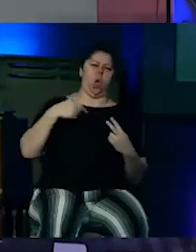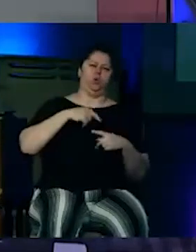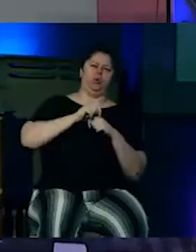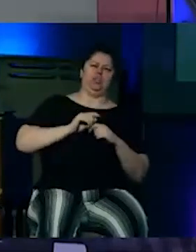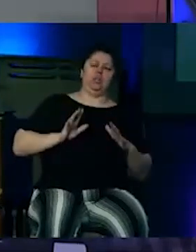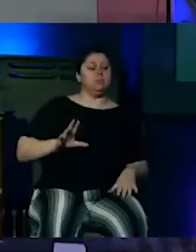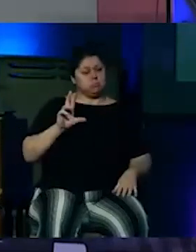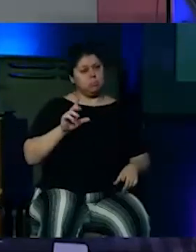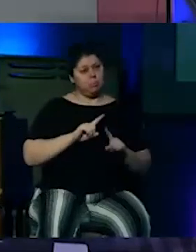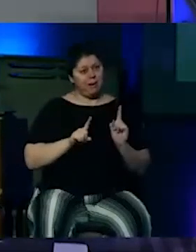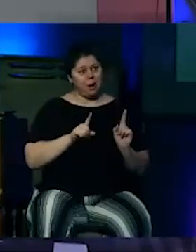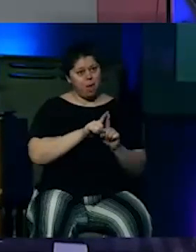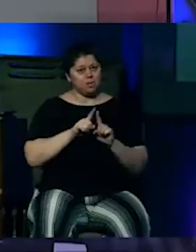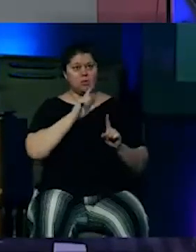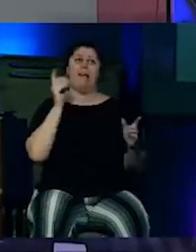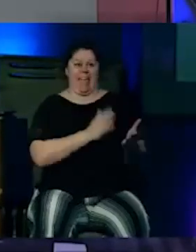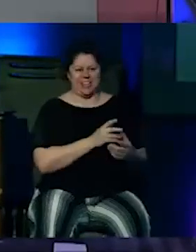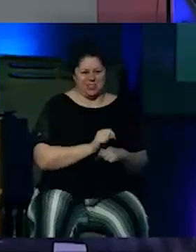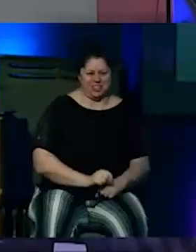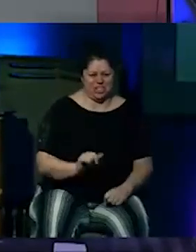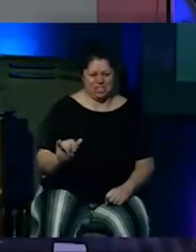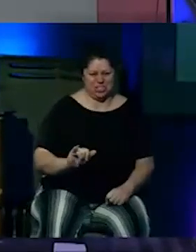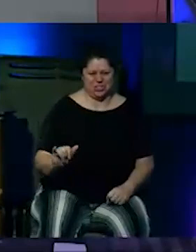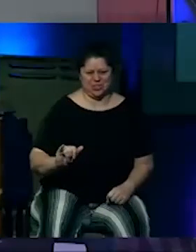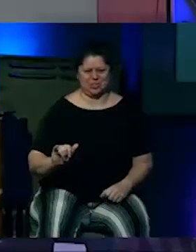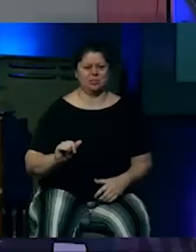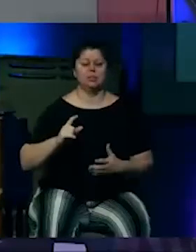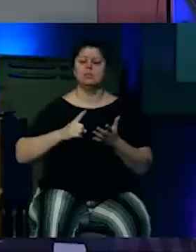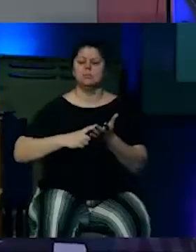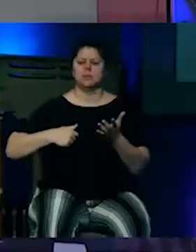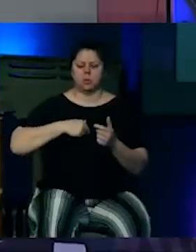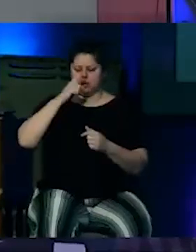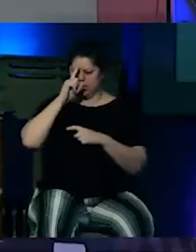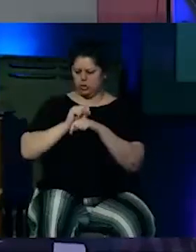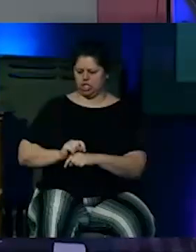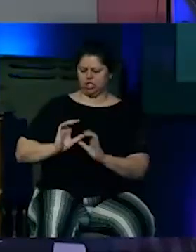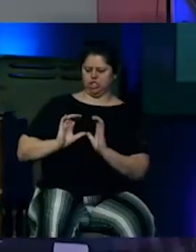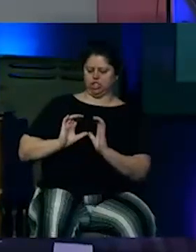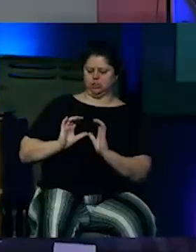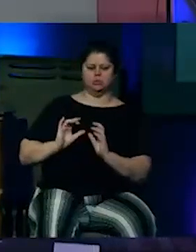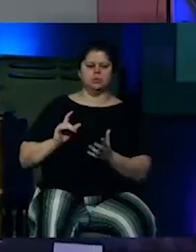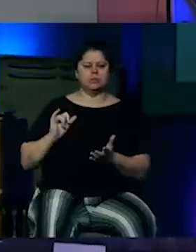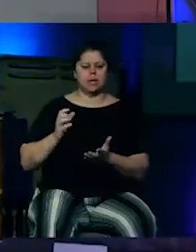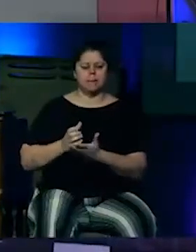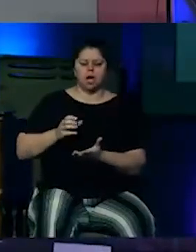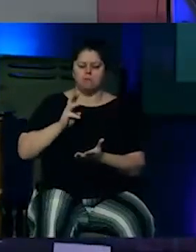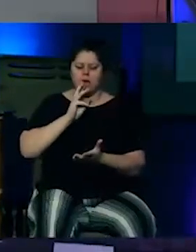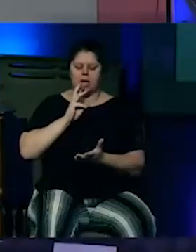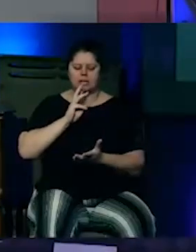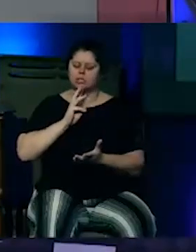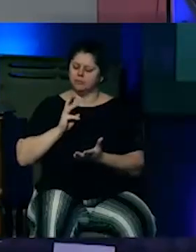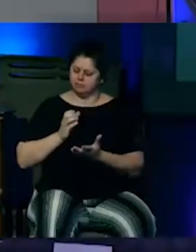am not anti-tradition, right? I think that every, like, tradition, sometimes we treat it like a bottle of water and it has really